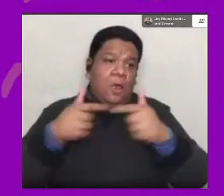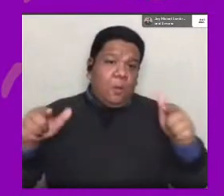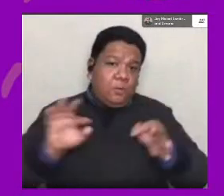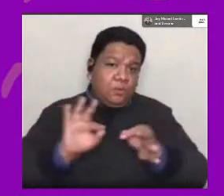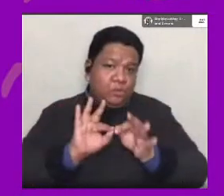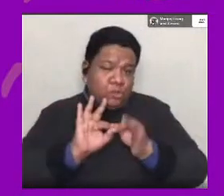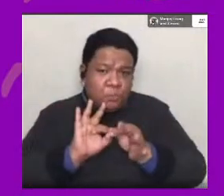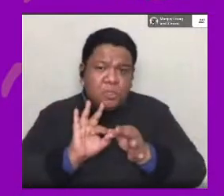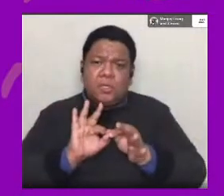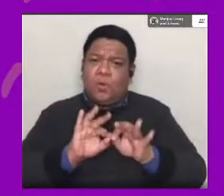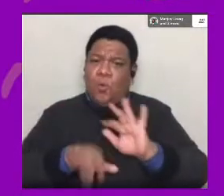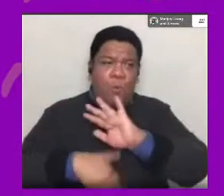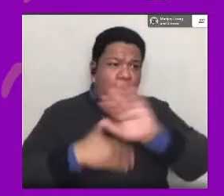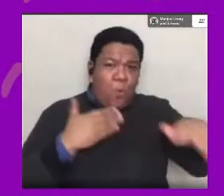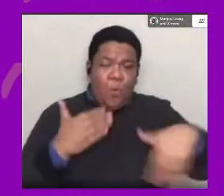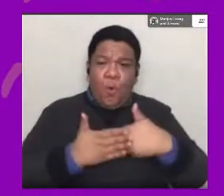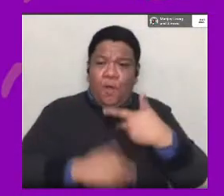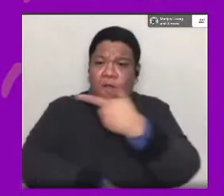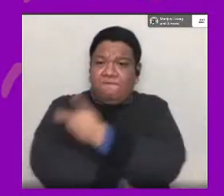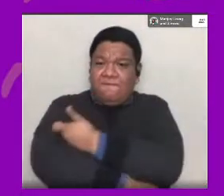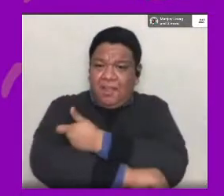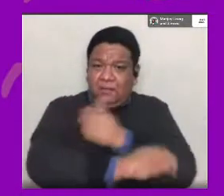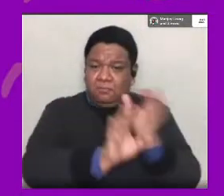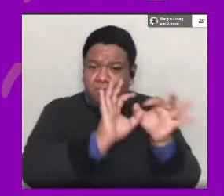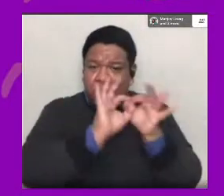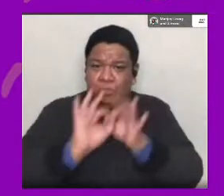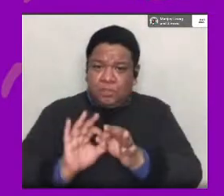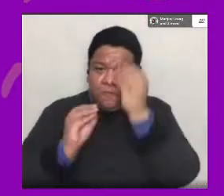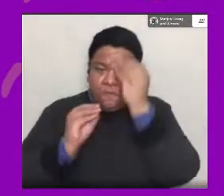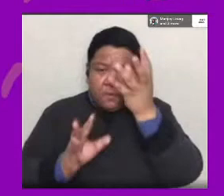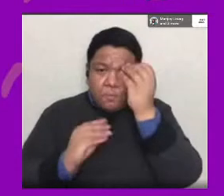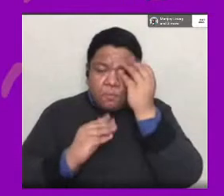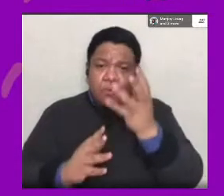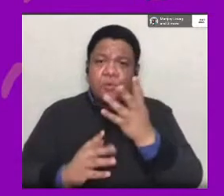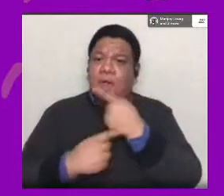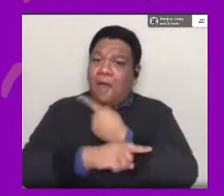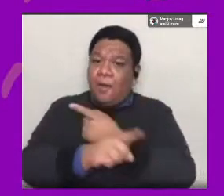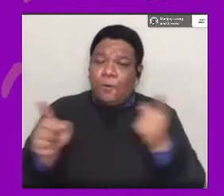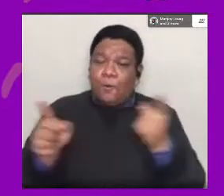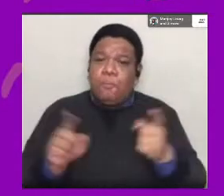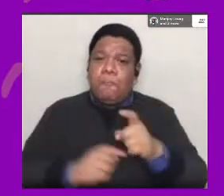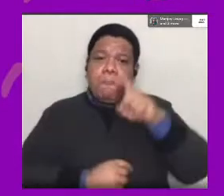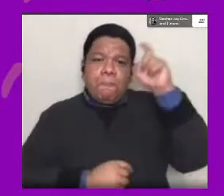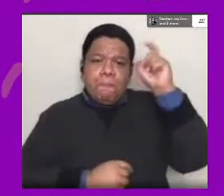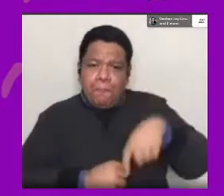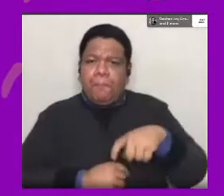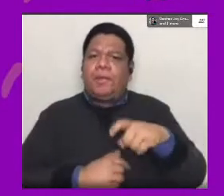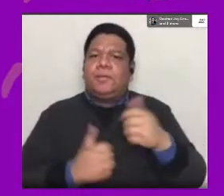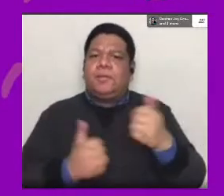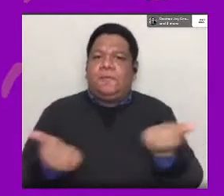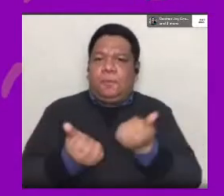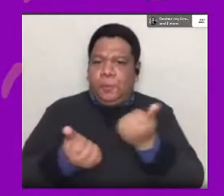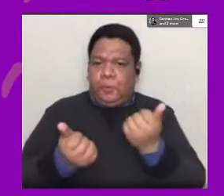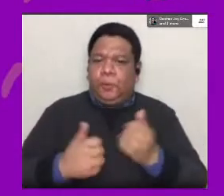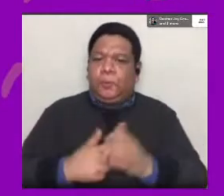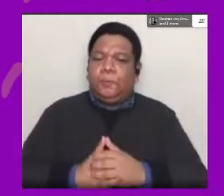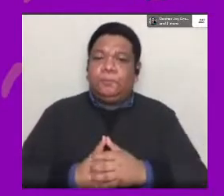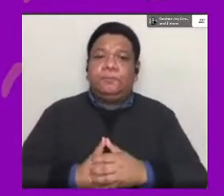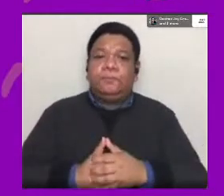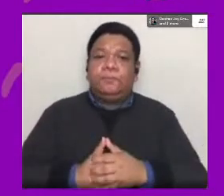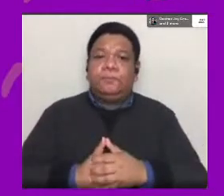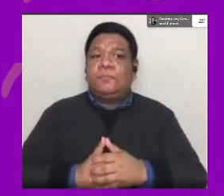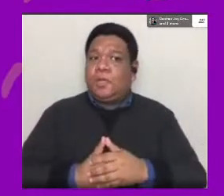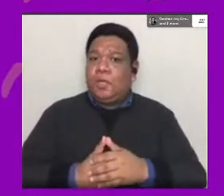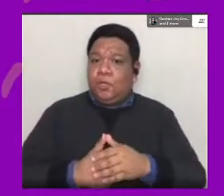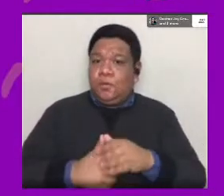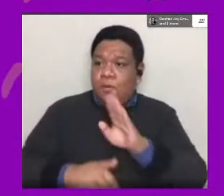translations of all vaccine-related issuances and announcements must be made available. Childcare